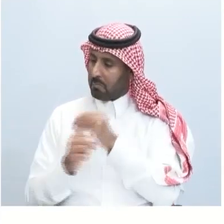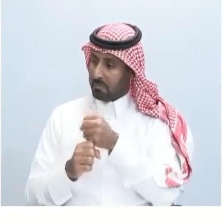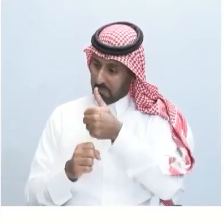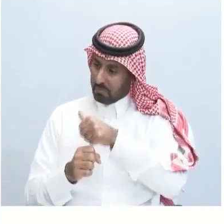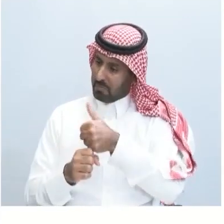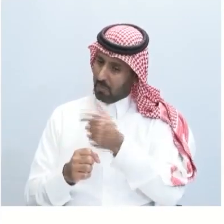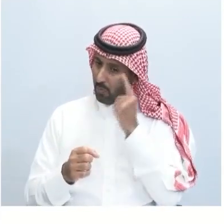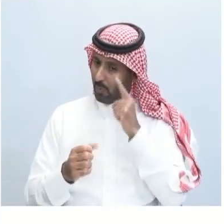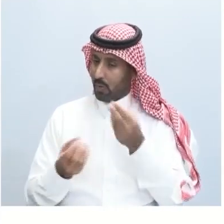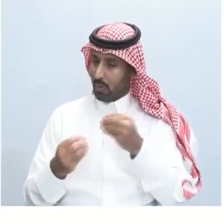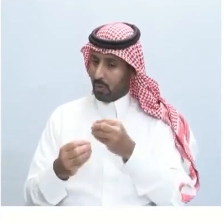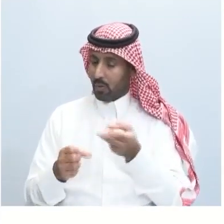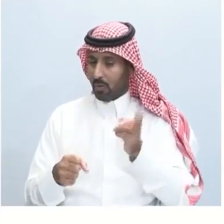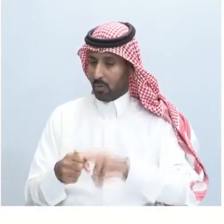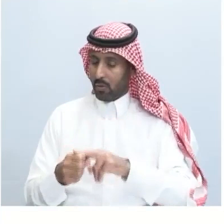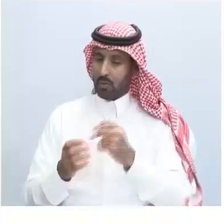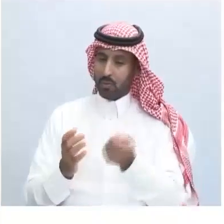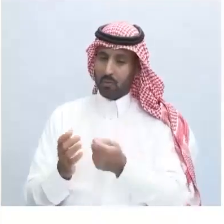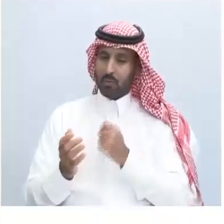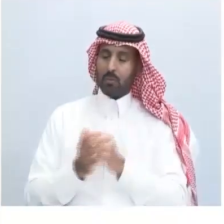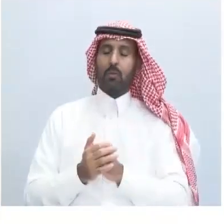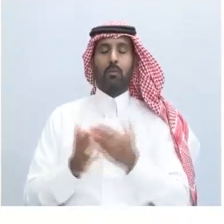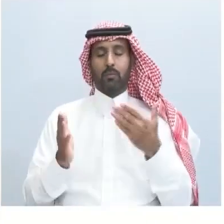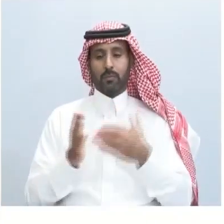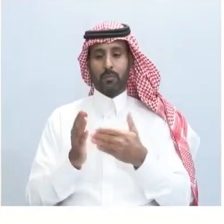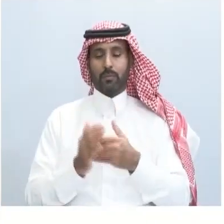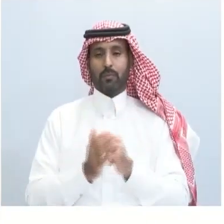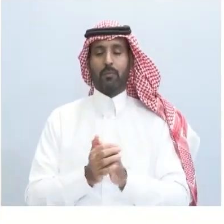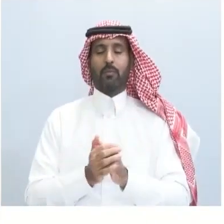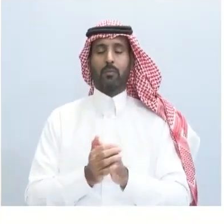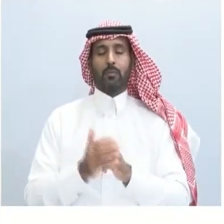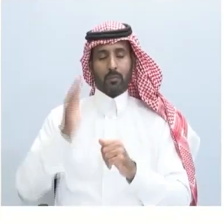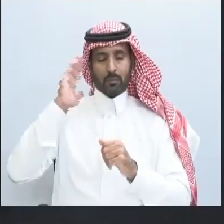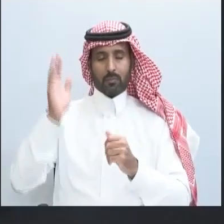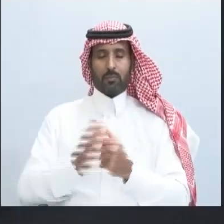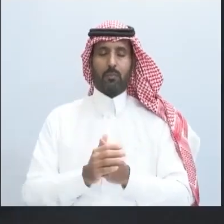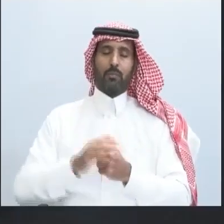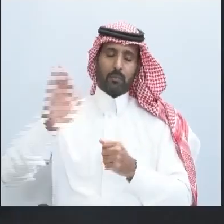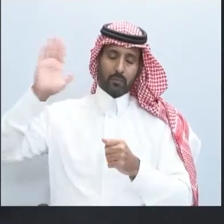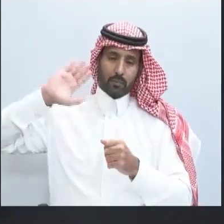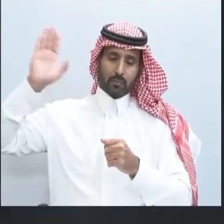edit and rewrite. And with that, we reach the end of this lesson. See you